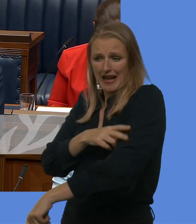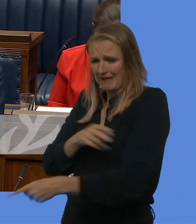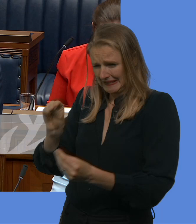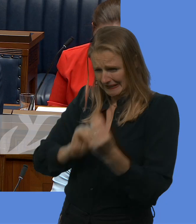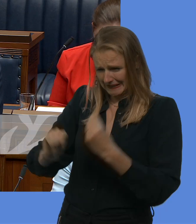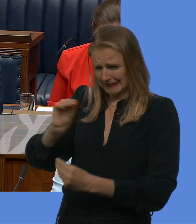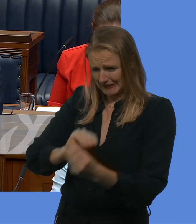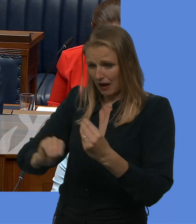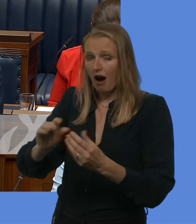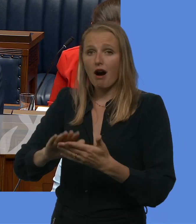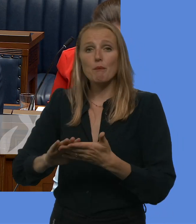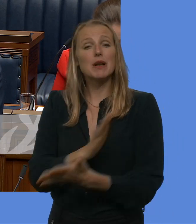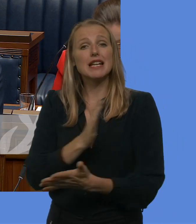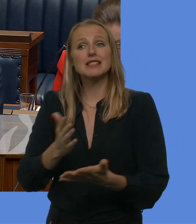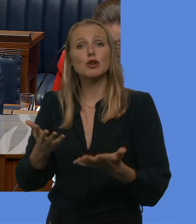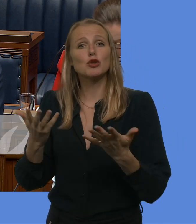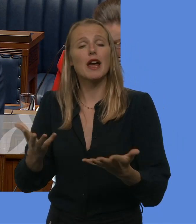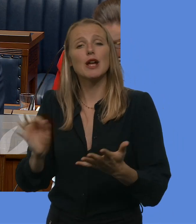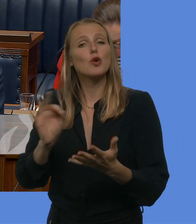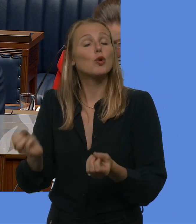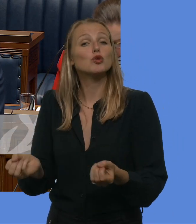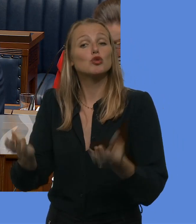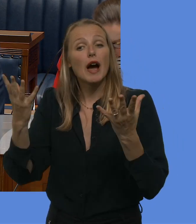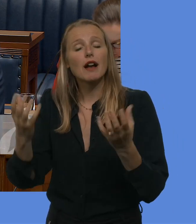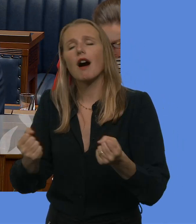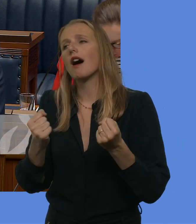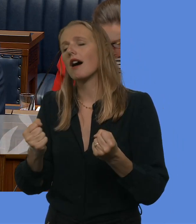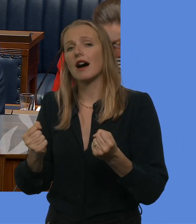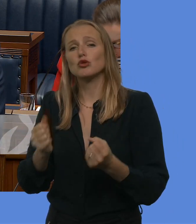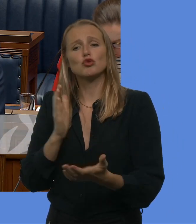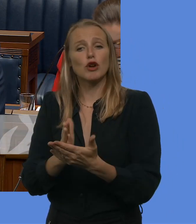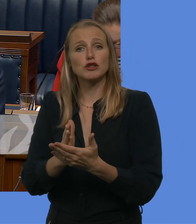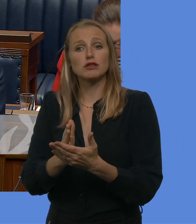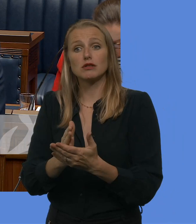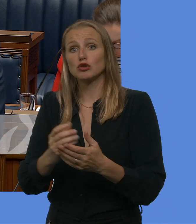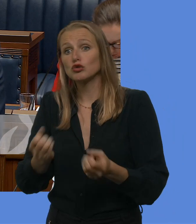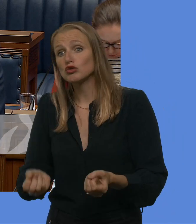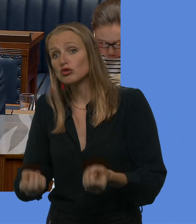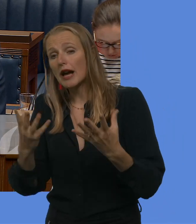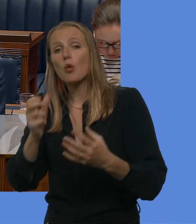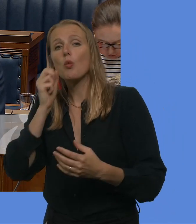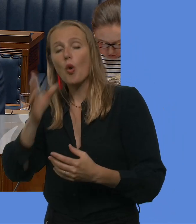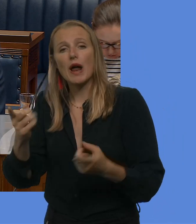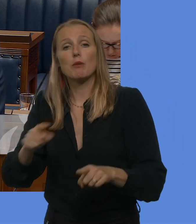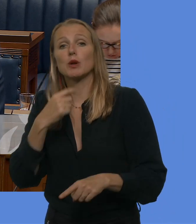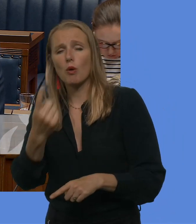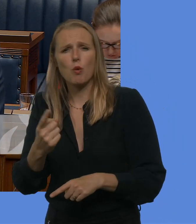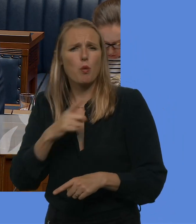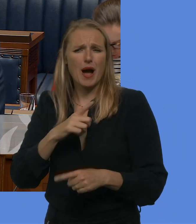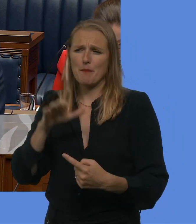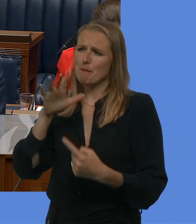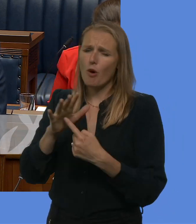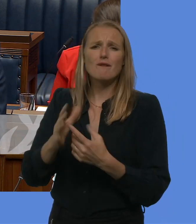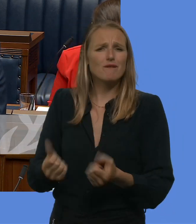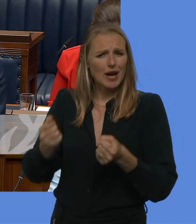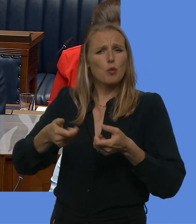today we didn't have strike action, and I trust that we won't have that action extended tomorrow, because we want a resolution.